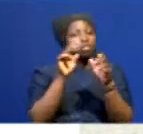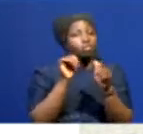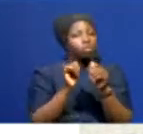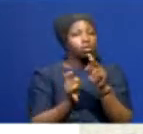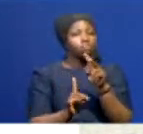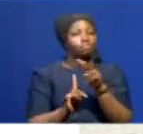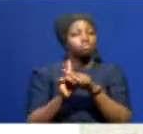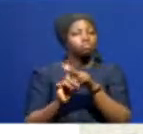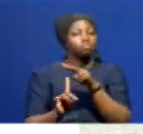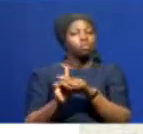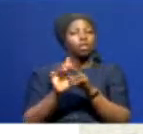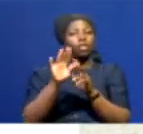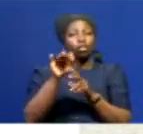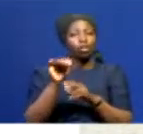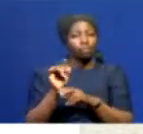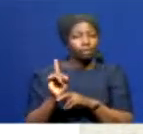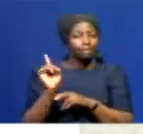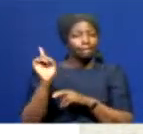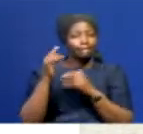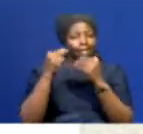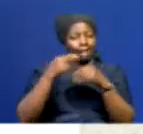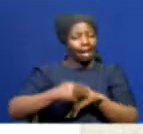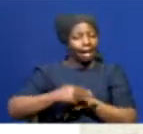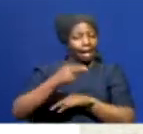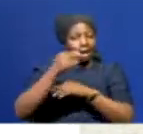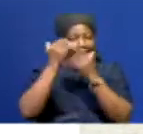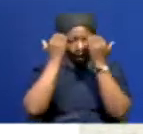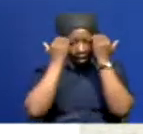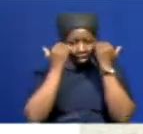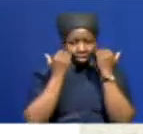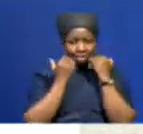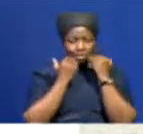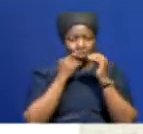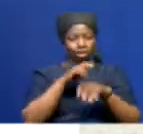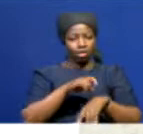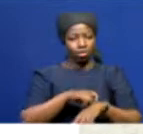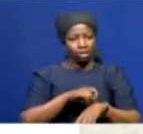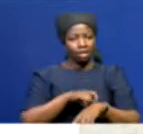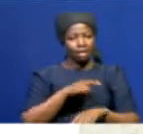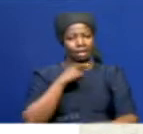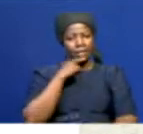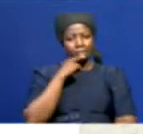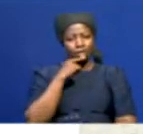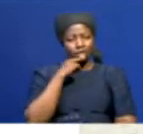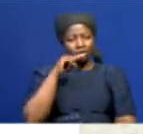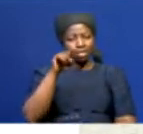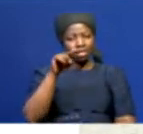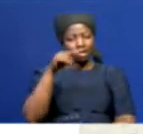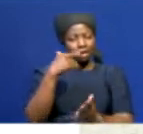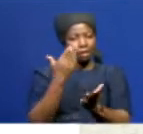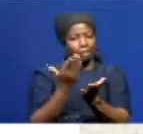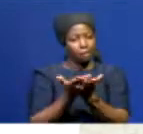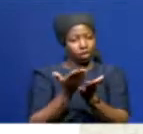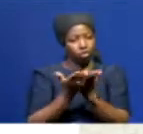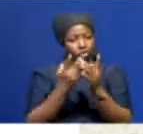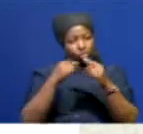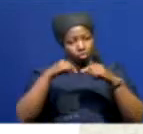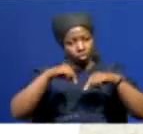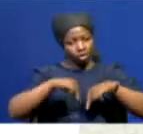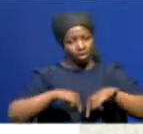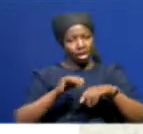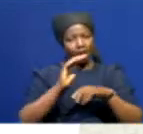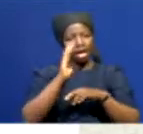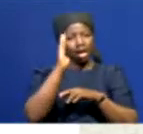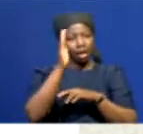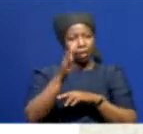out from this High Court during the mentioning of this petition today. So we'll keep